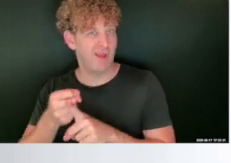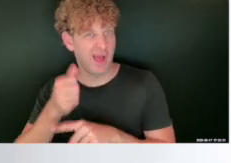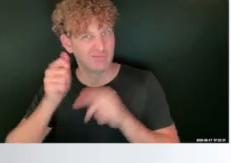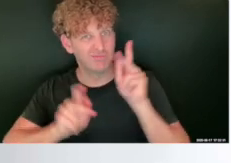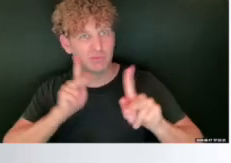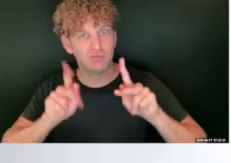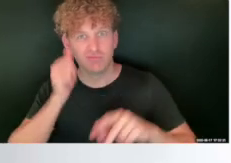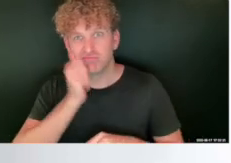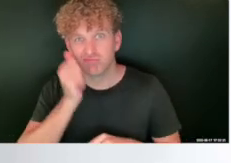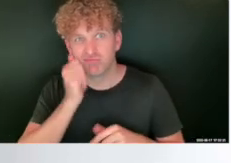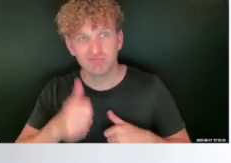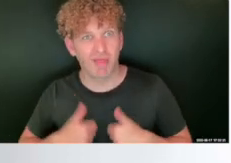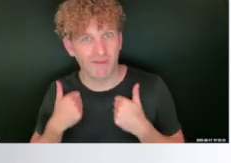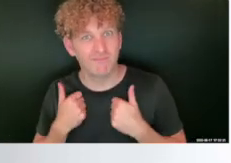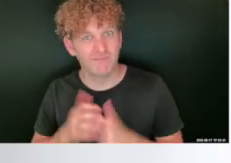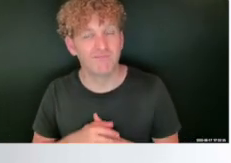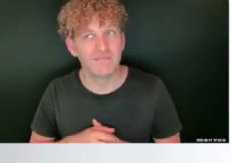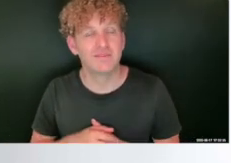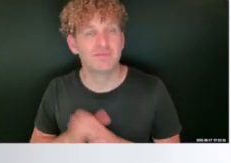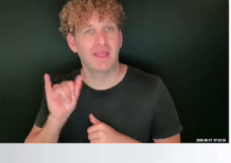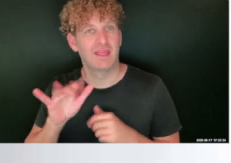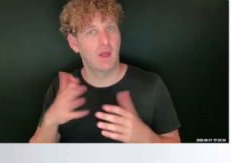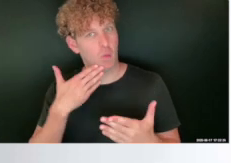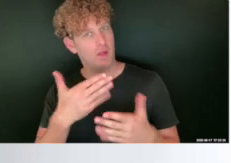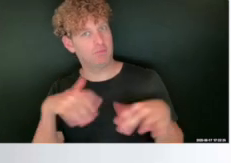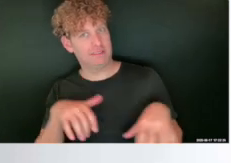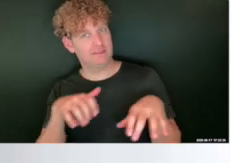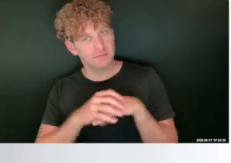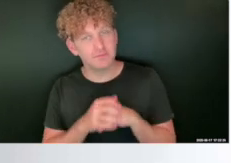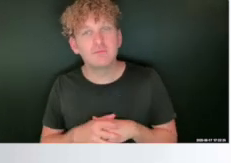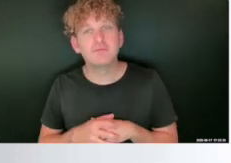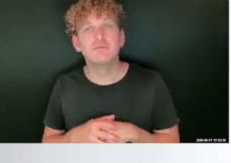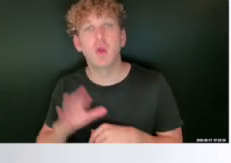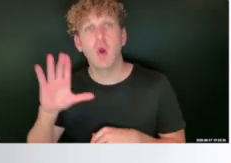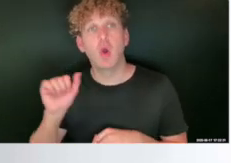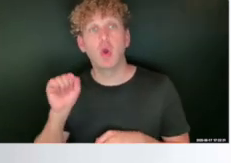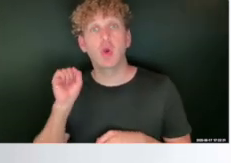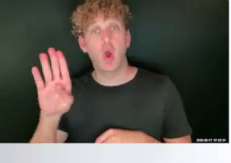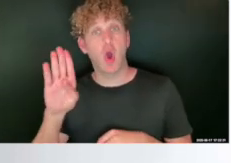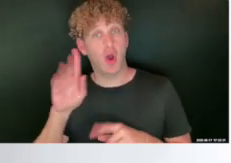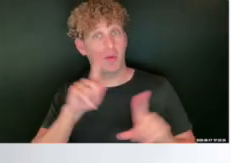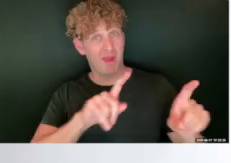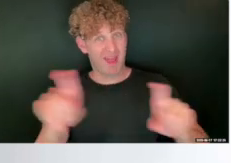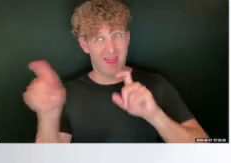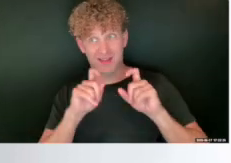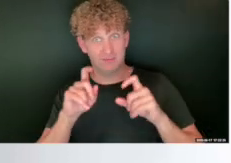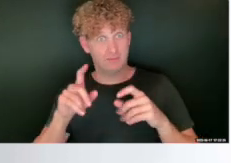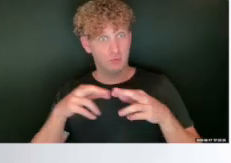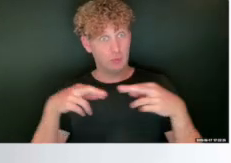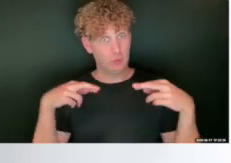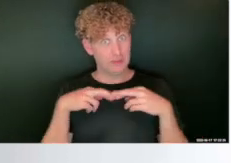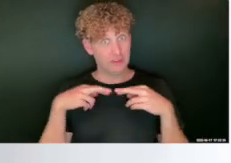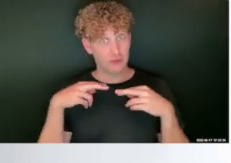too. This program, CMO, has received $91.4 million